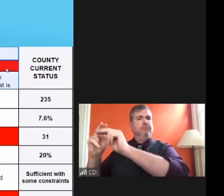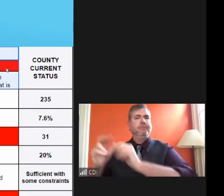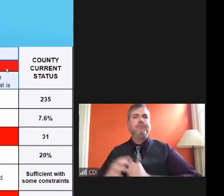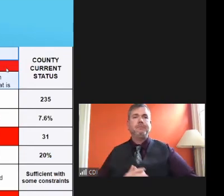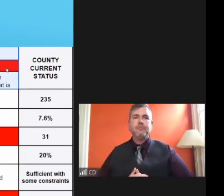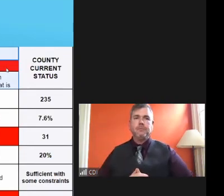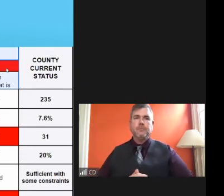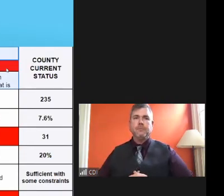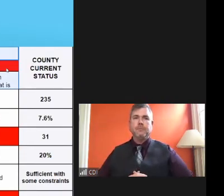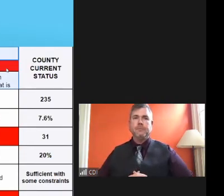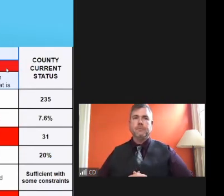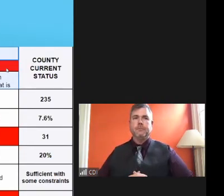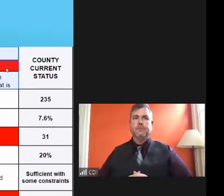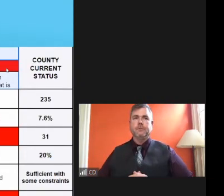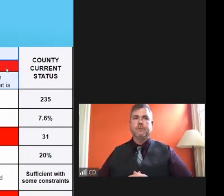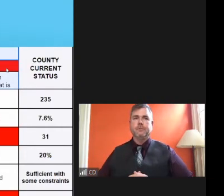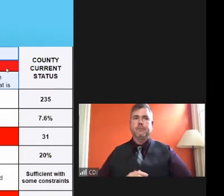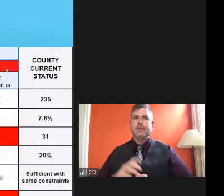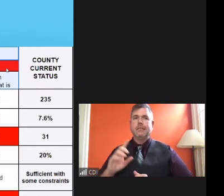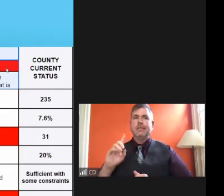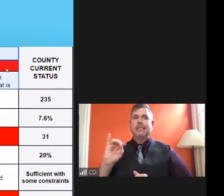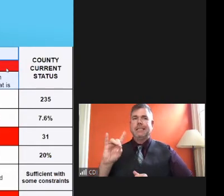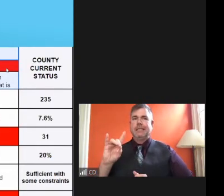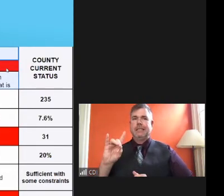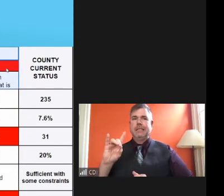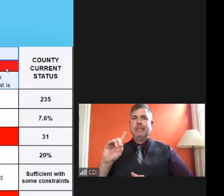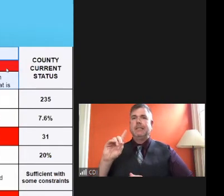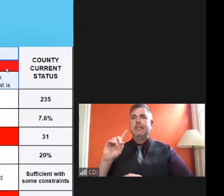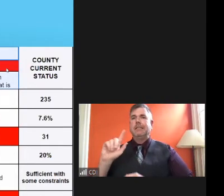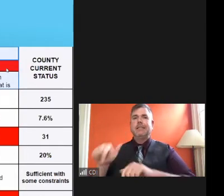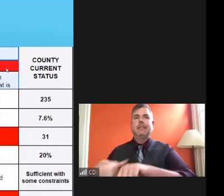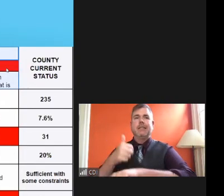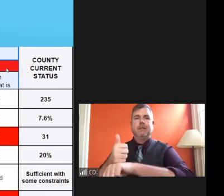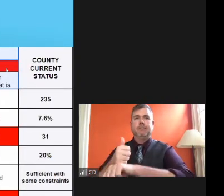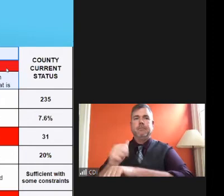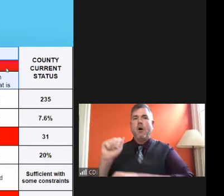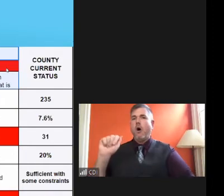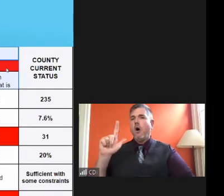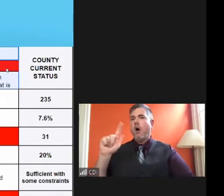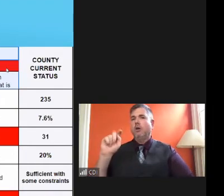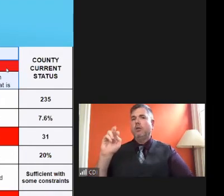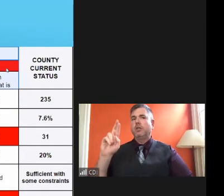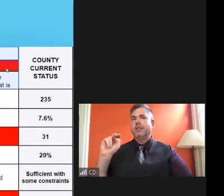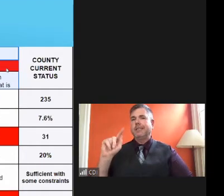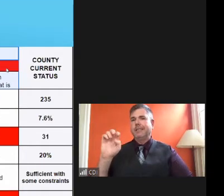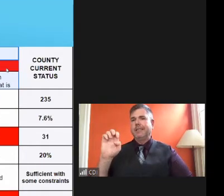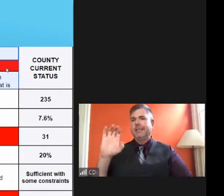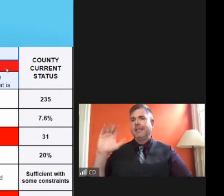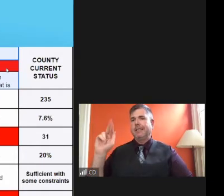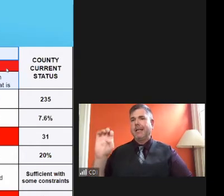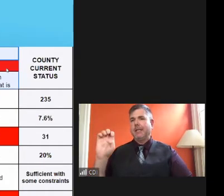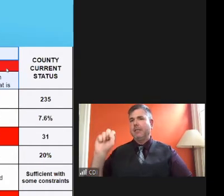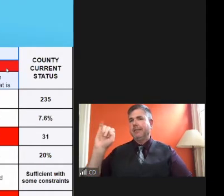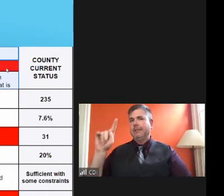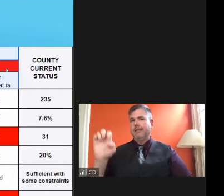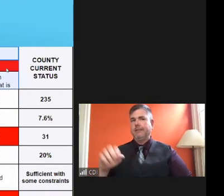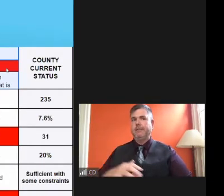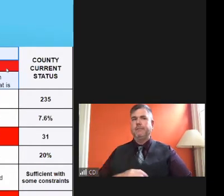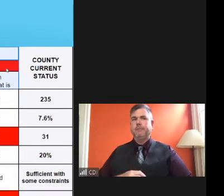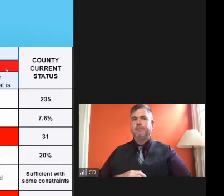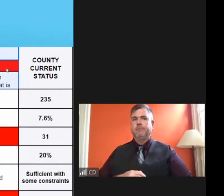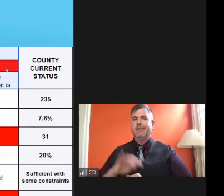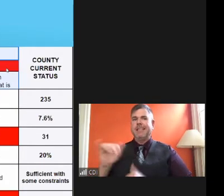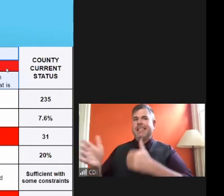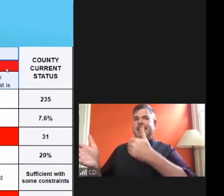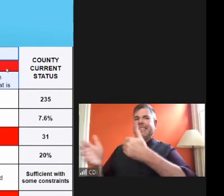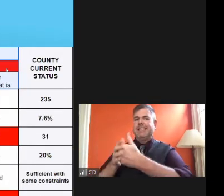where we have beds ready to go if we need them. If there's going to be overflow from our hospitals, we actually have that in the can,